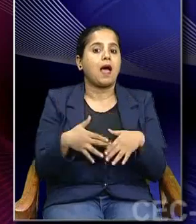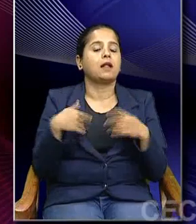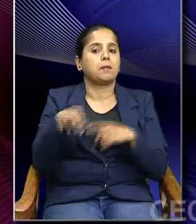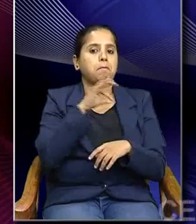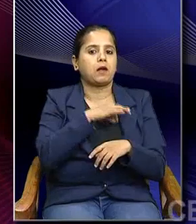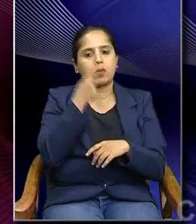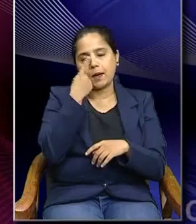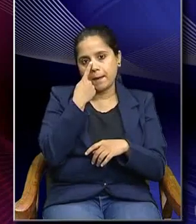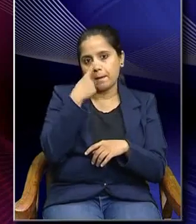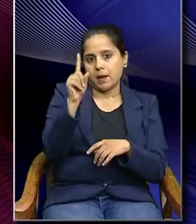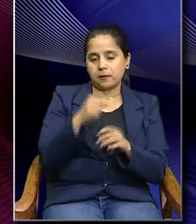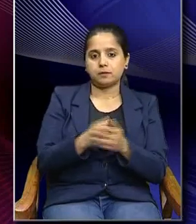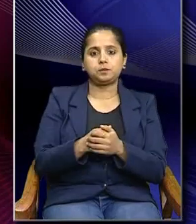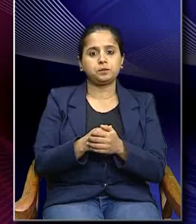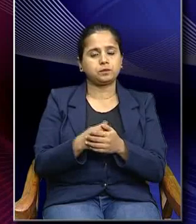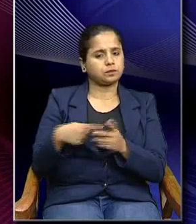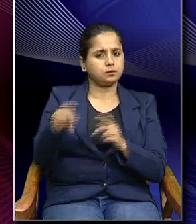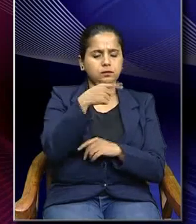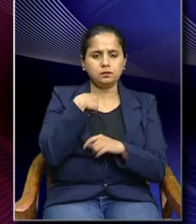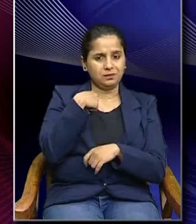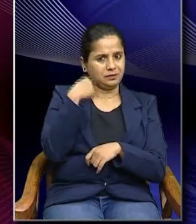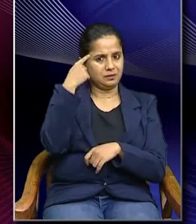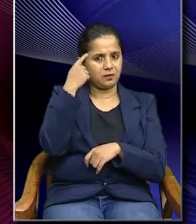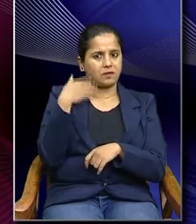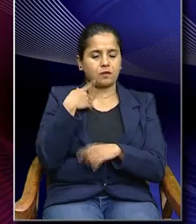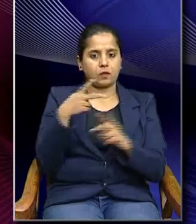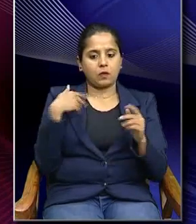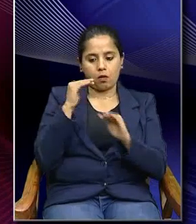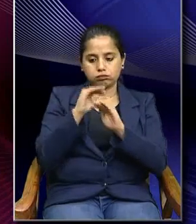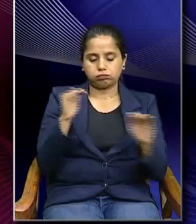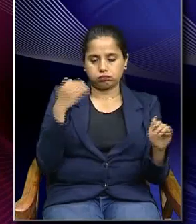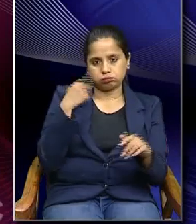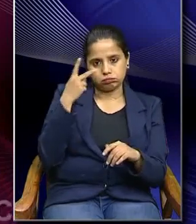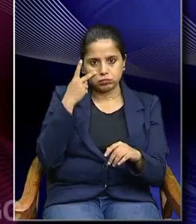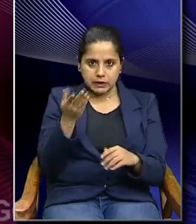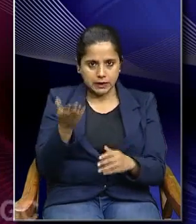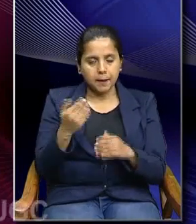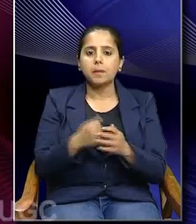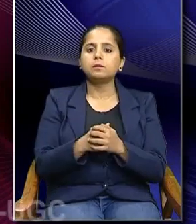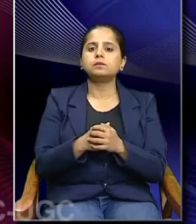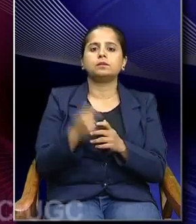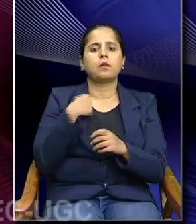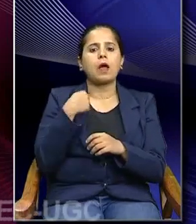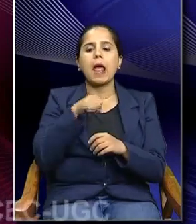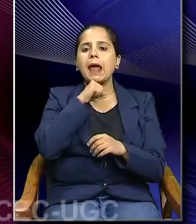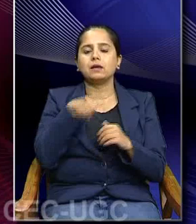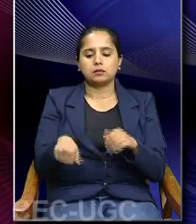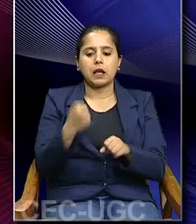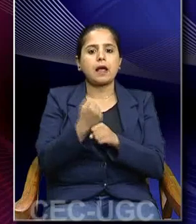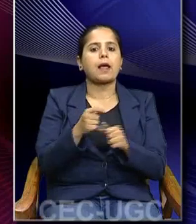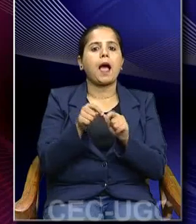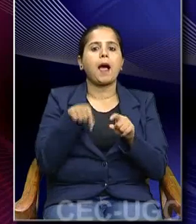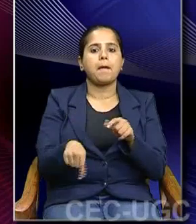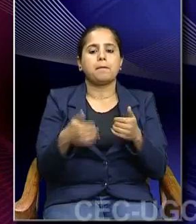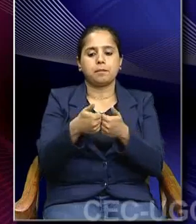mother. When we kind of plan children and we keep an age gap, the